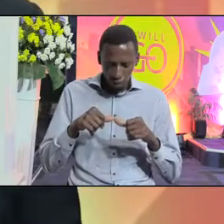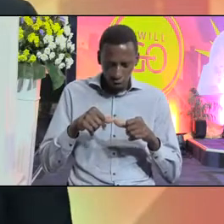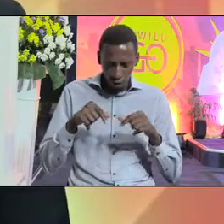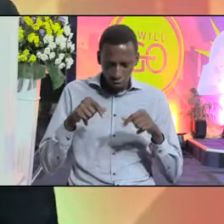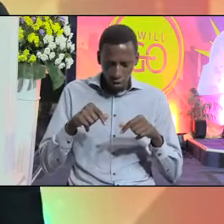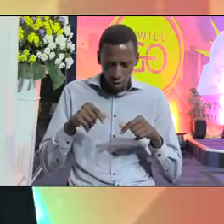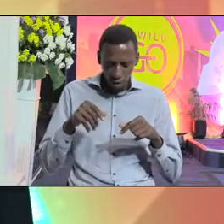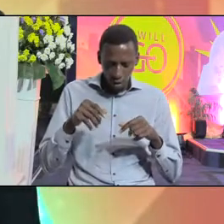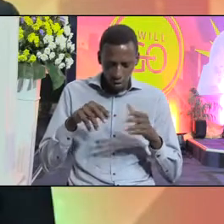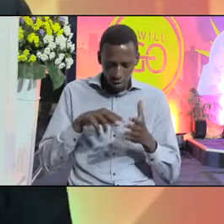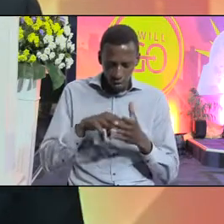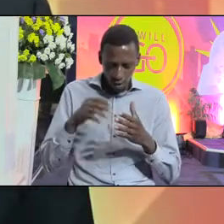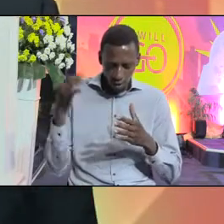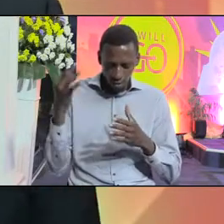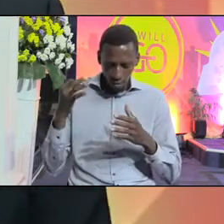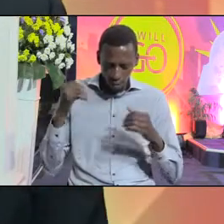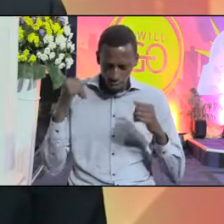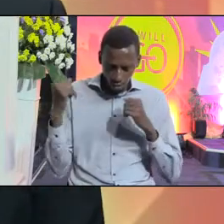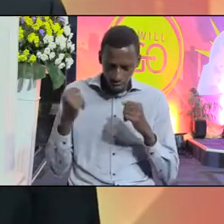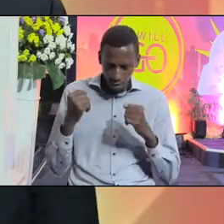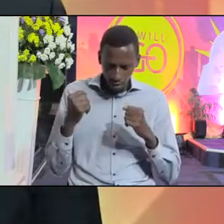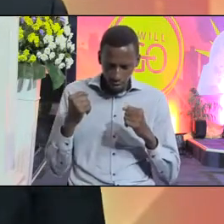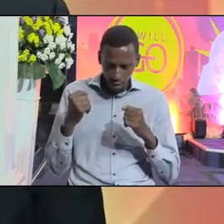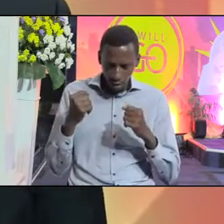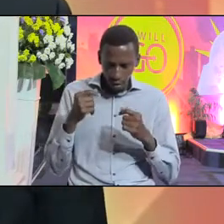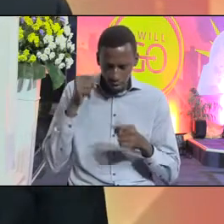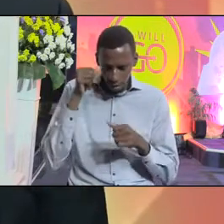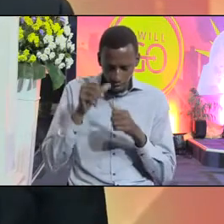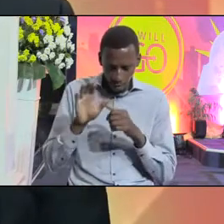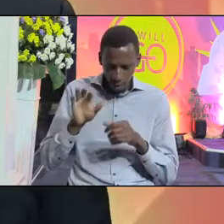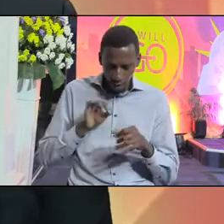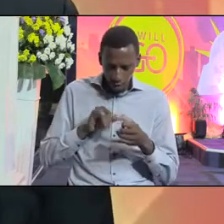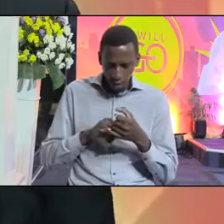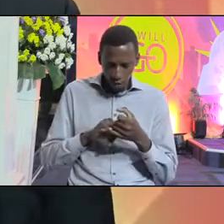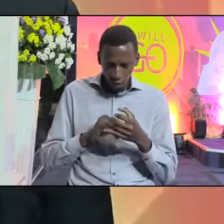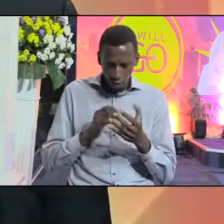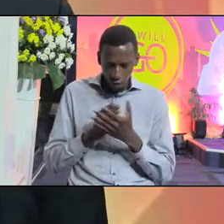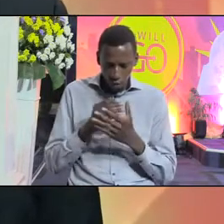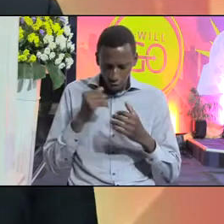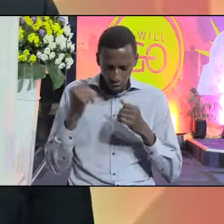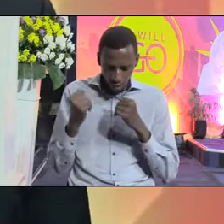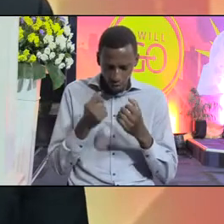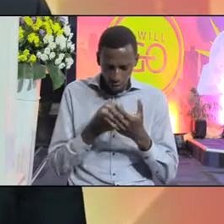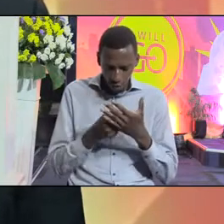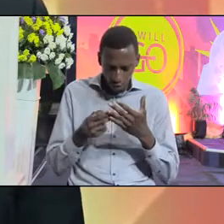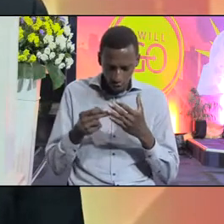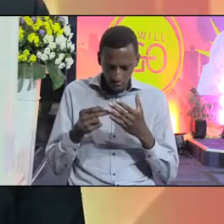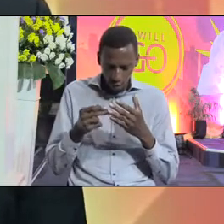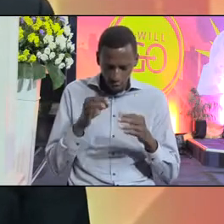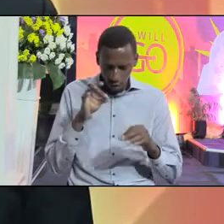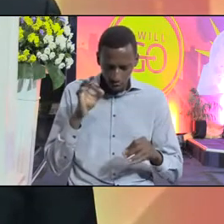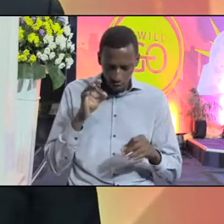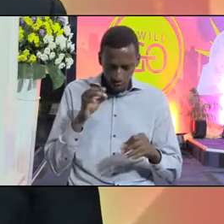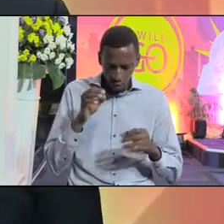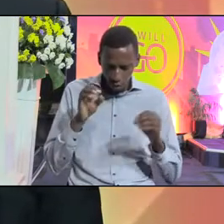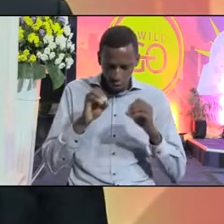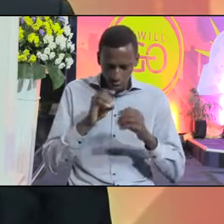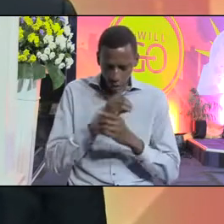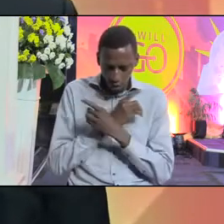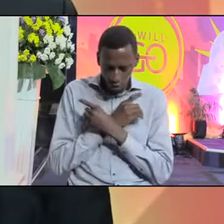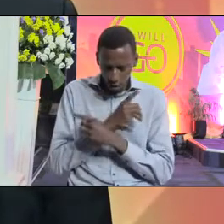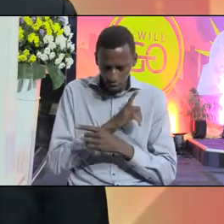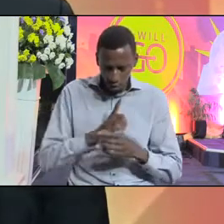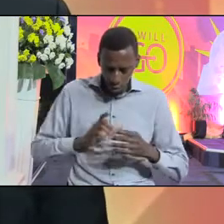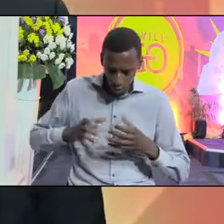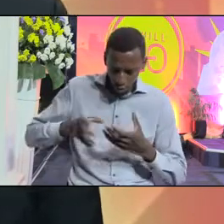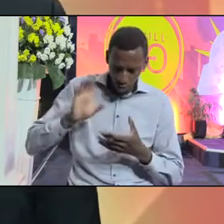stands preaching mightily because of the power of the Holy Spirit. Oh, please, dear God, pour your Holy Spirit on all of us. As we leave